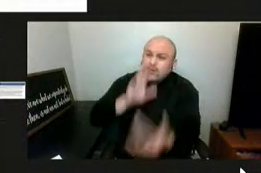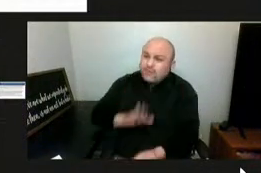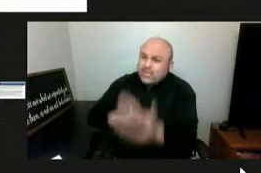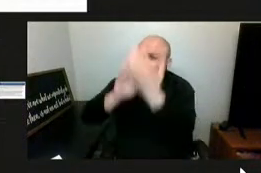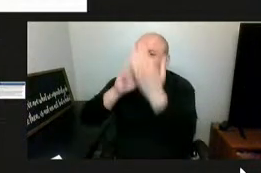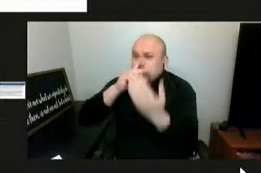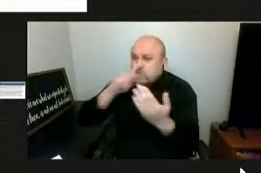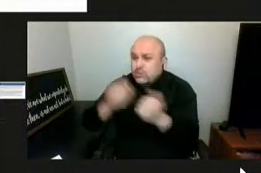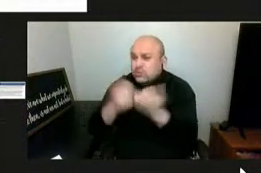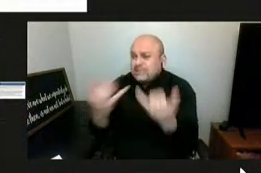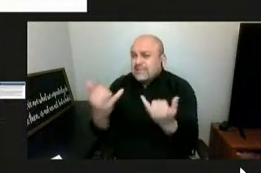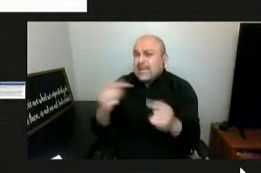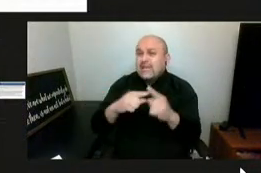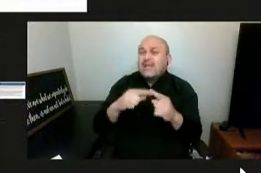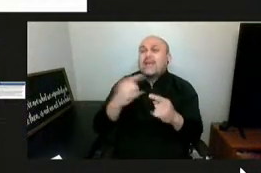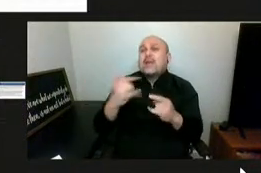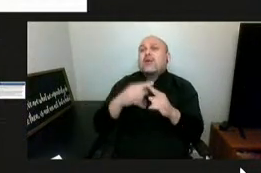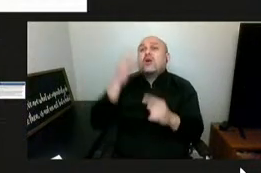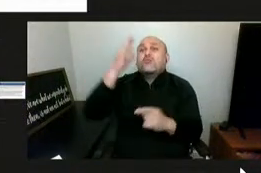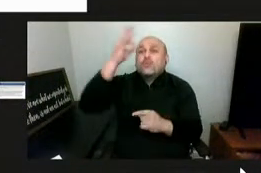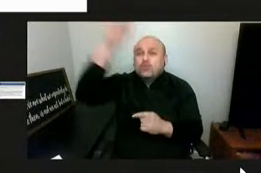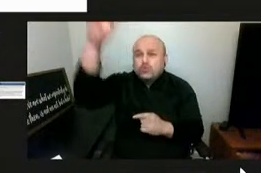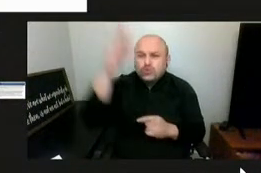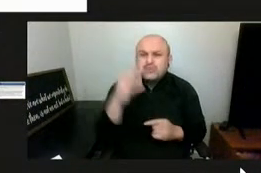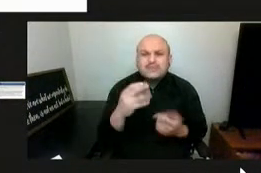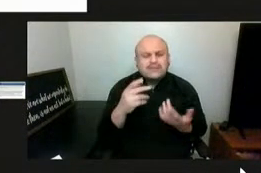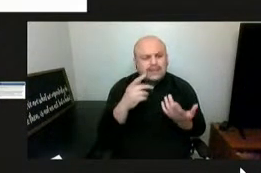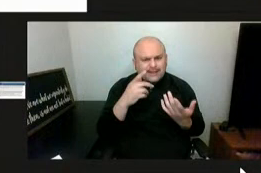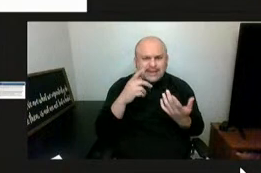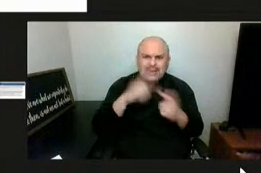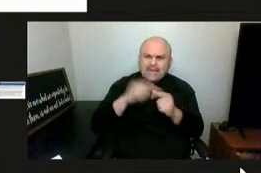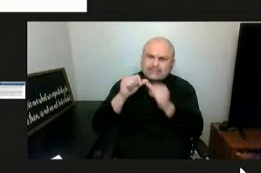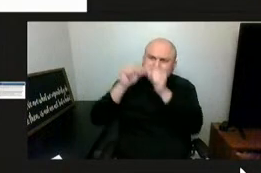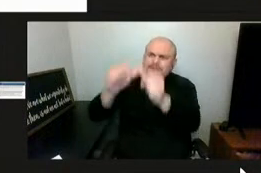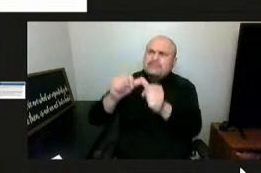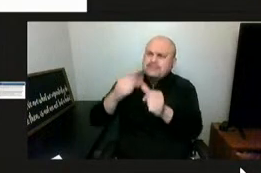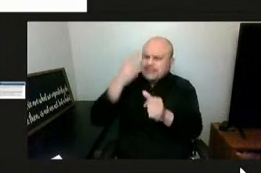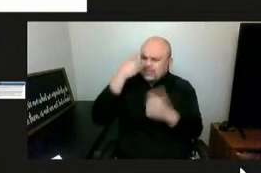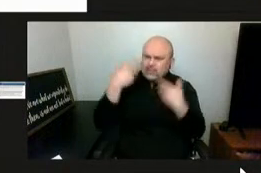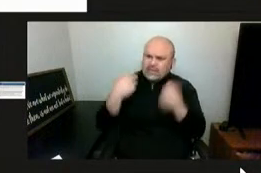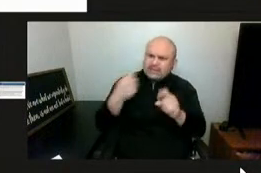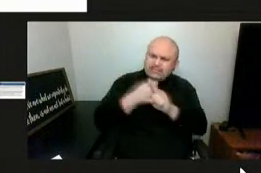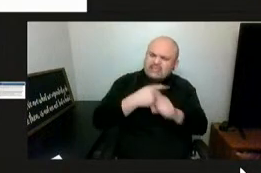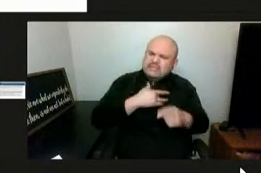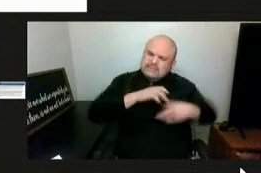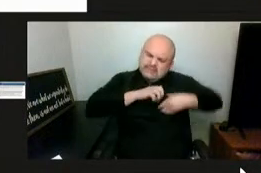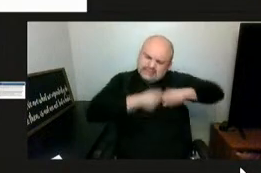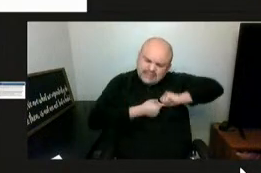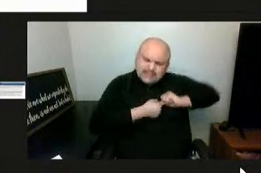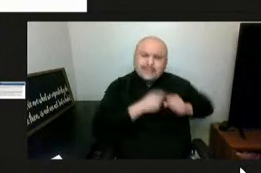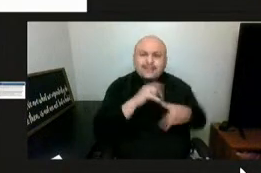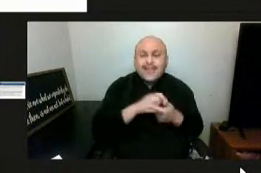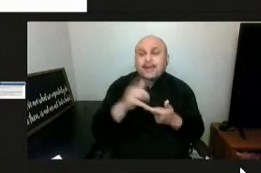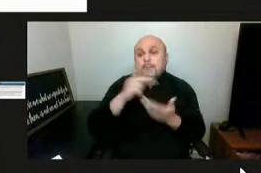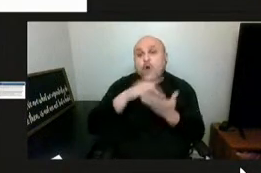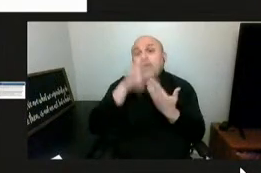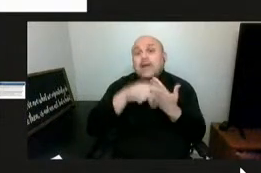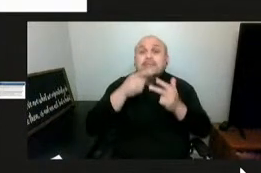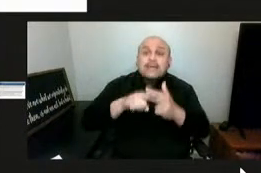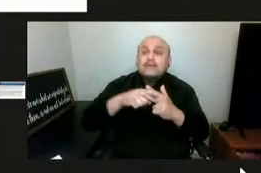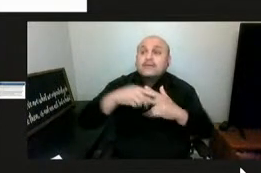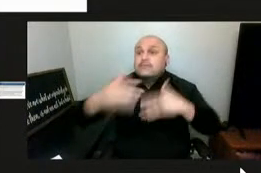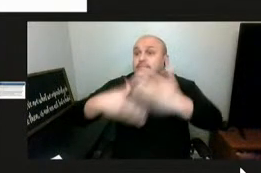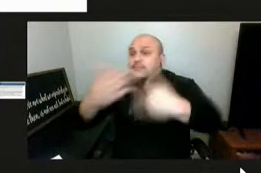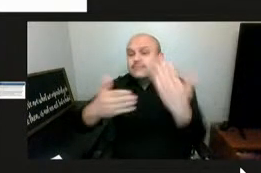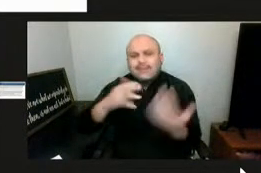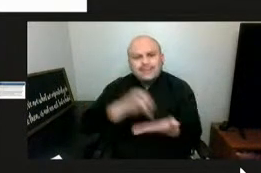the future as a result of those lasting mental health impacts of grief. The initiative is also, we also recommending that